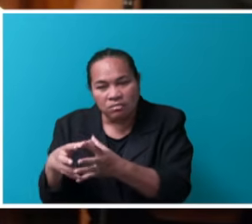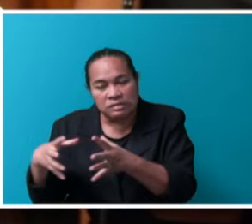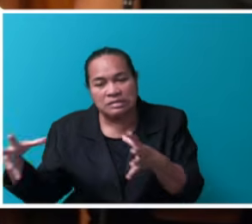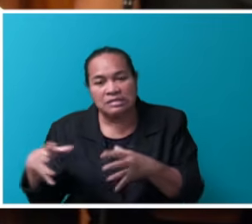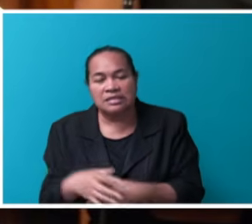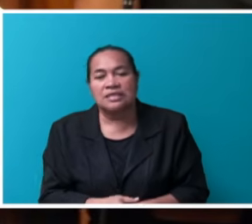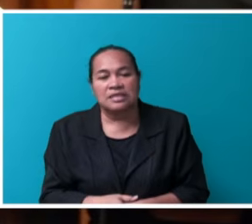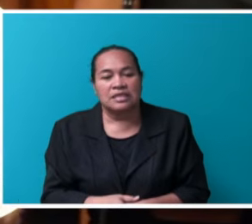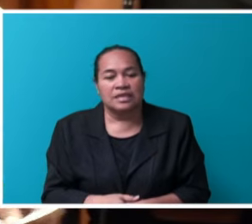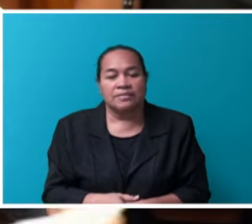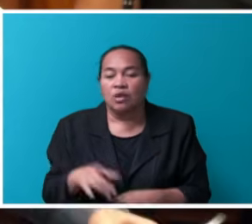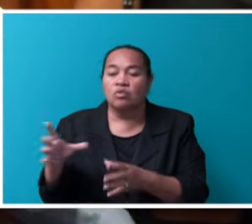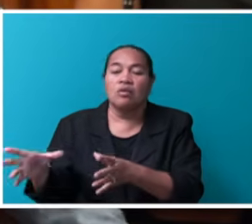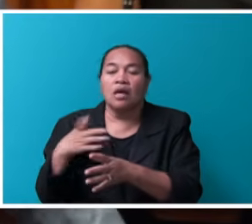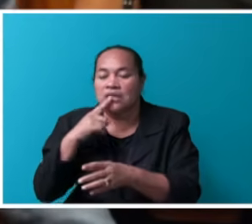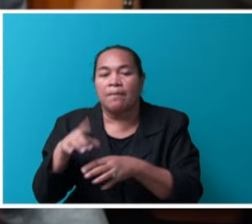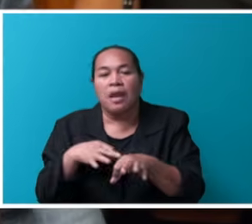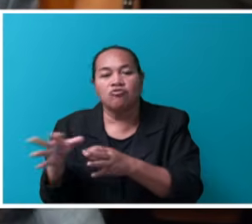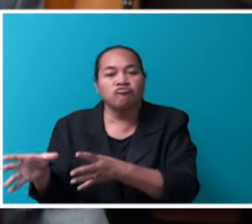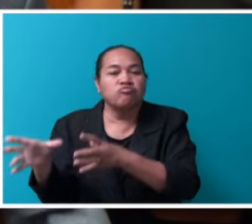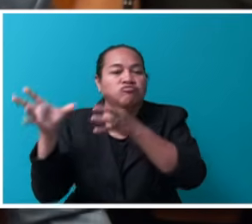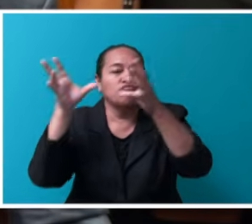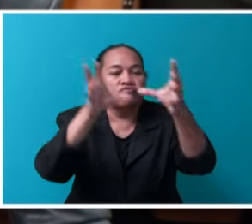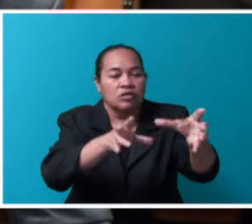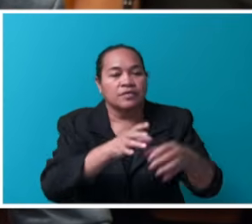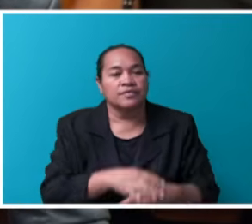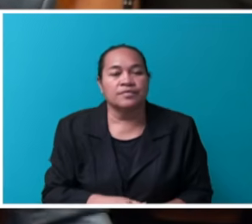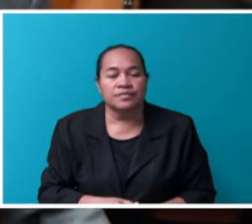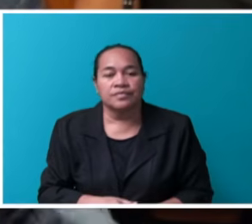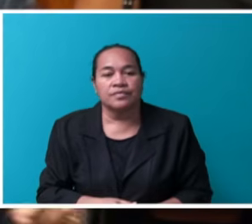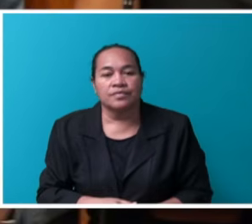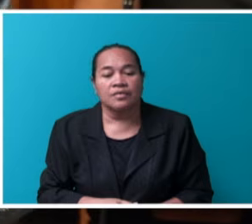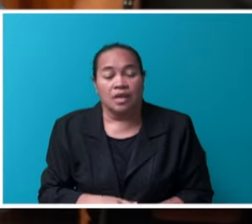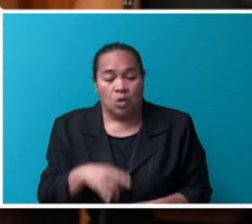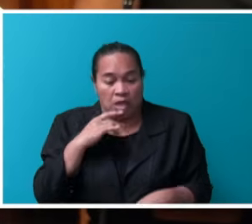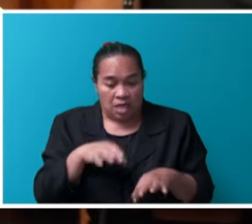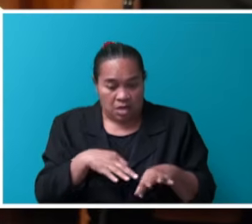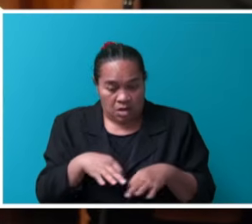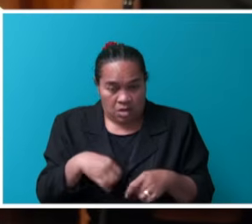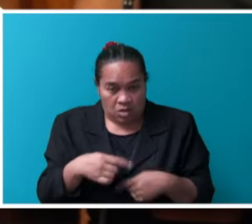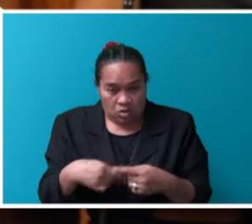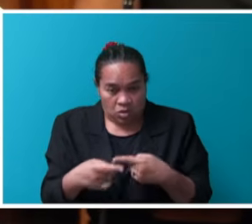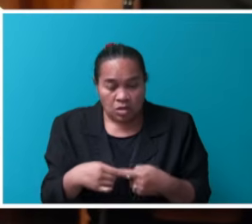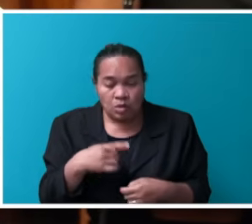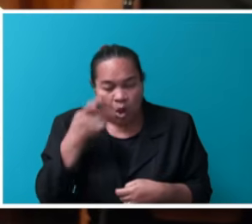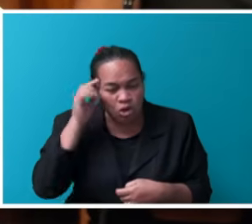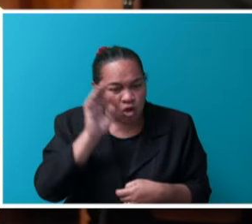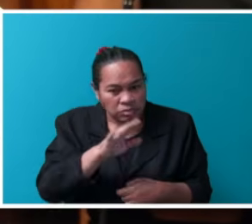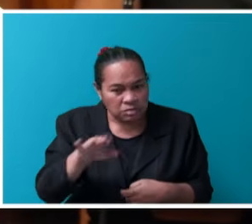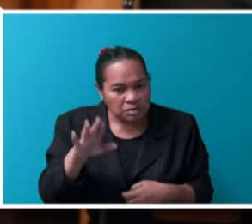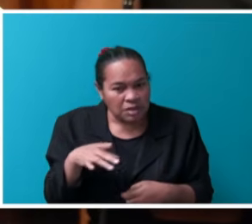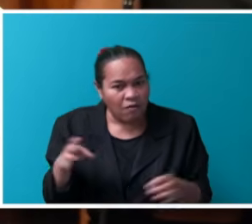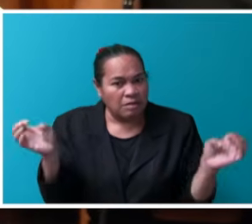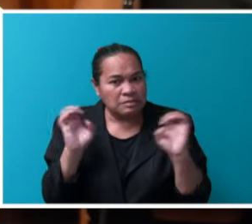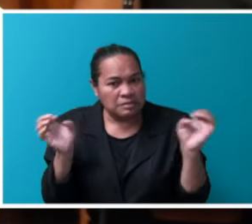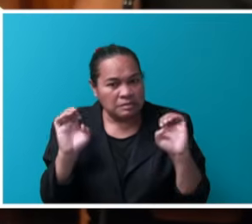On climate change, Mr. Speaker said Fiji will continue its international pressure and call for urgent and effective climate action to